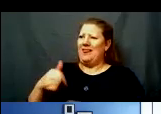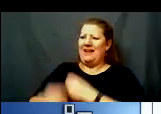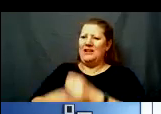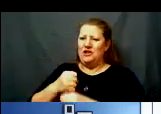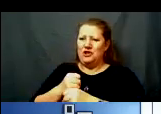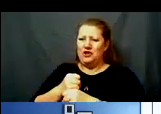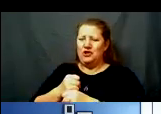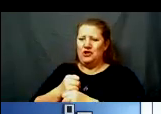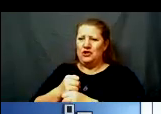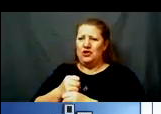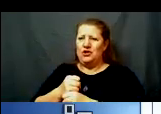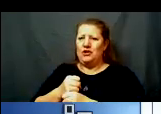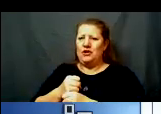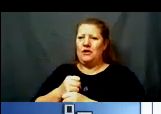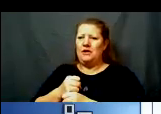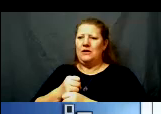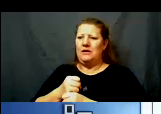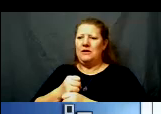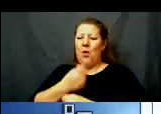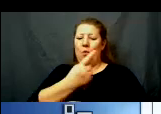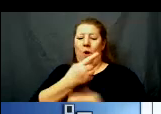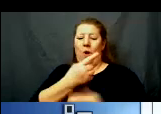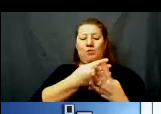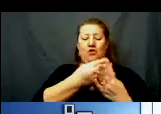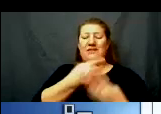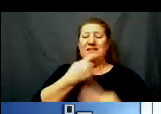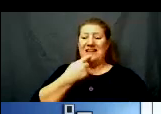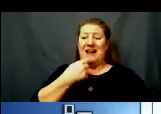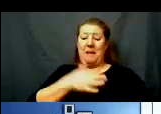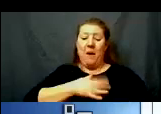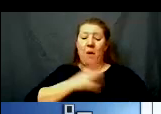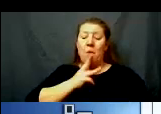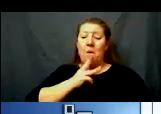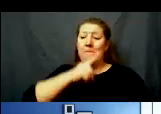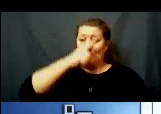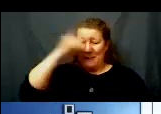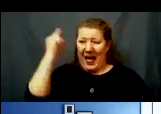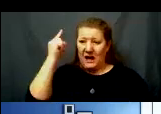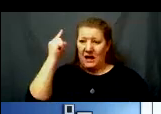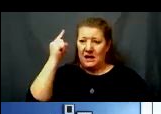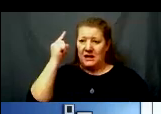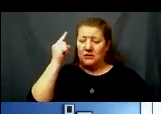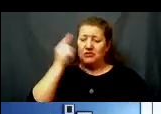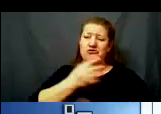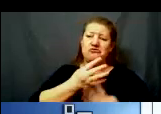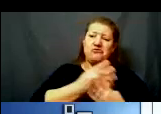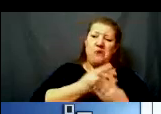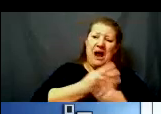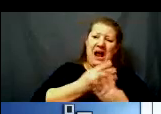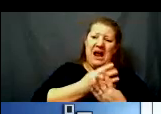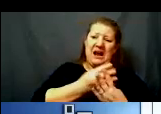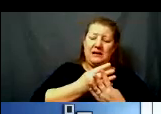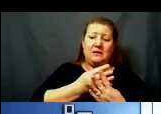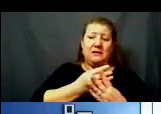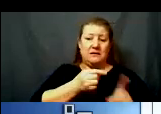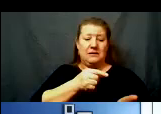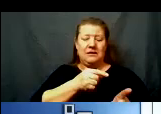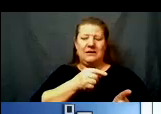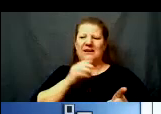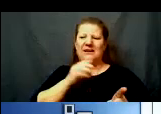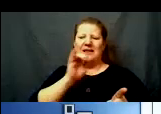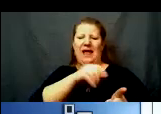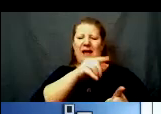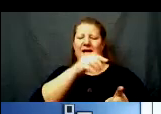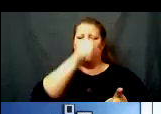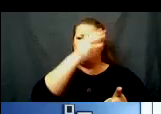quote, the water was black. Most of the time it was black or gray. These are the words of Benjamin, who